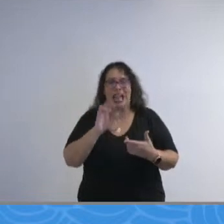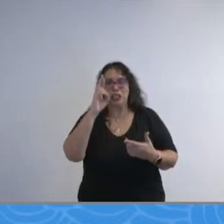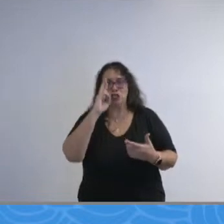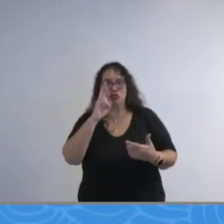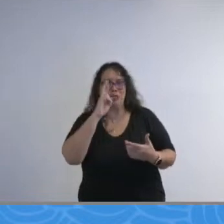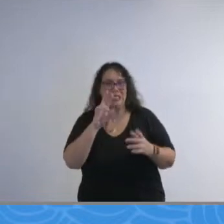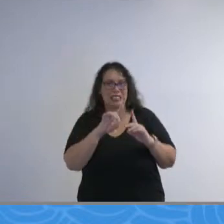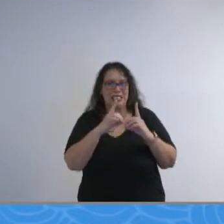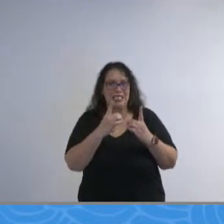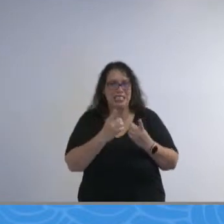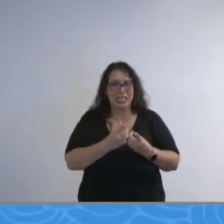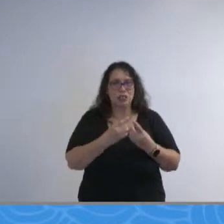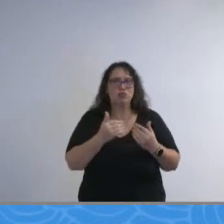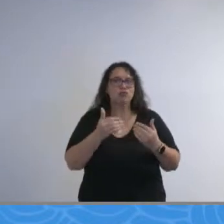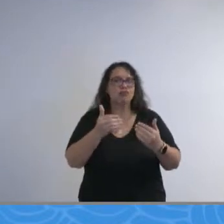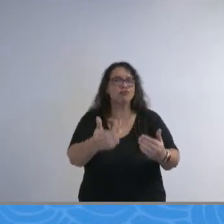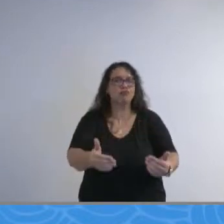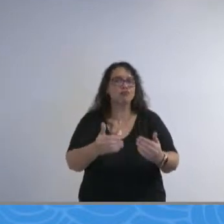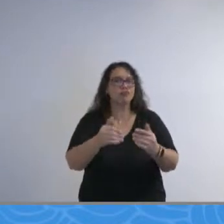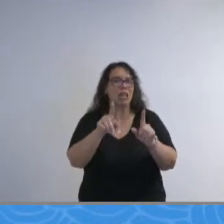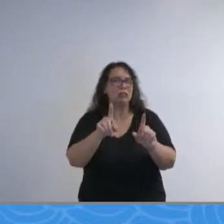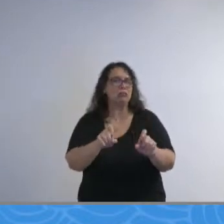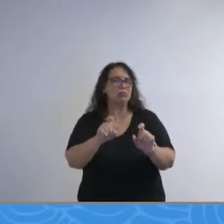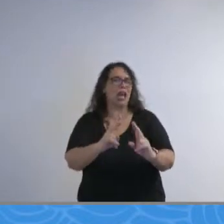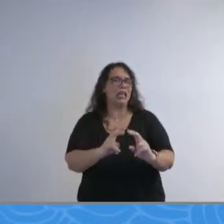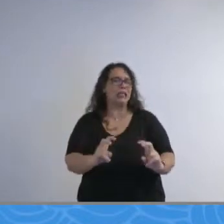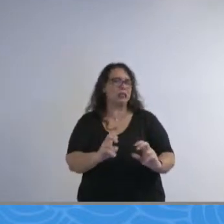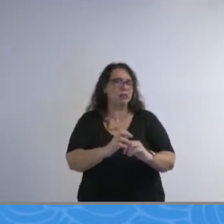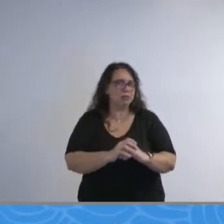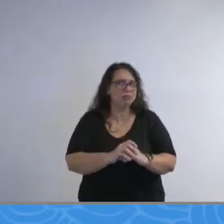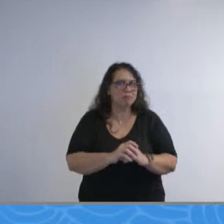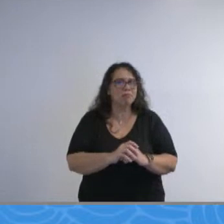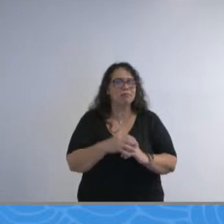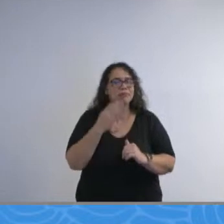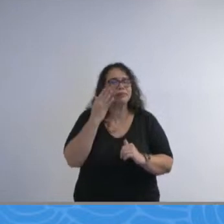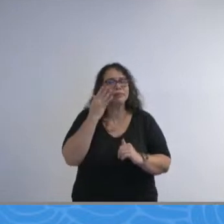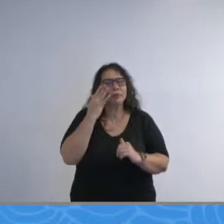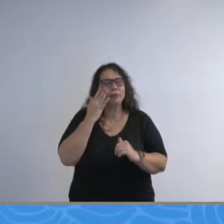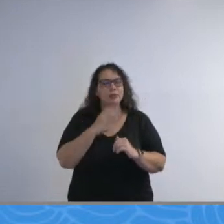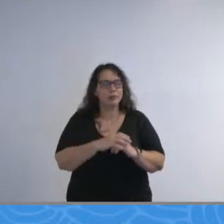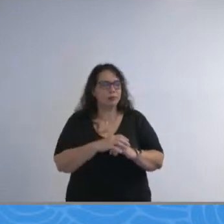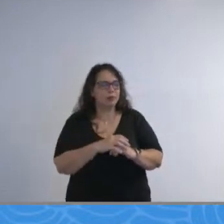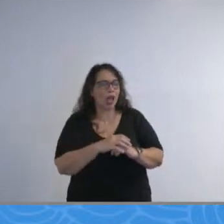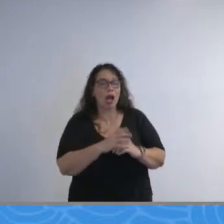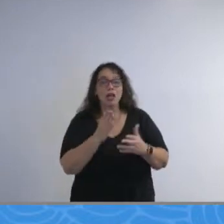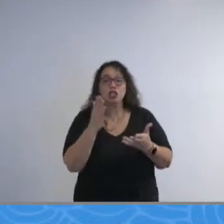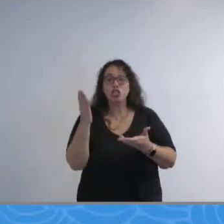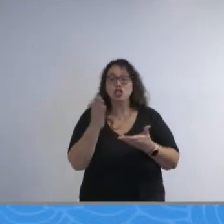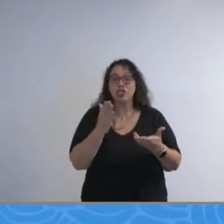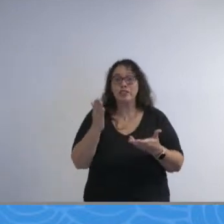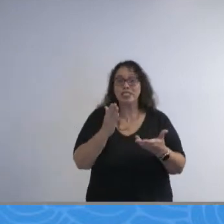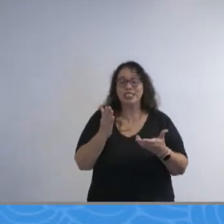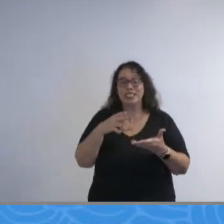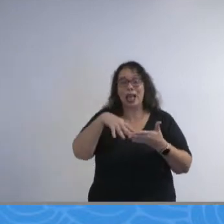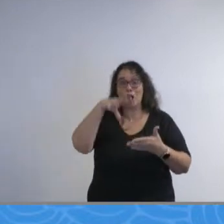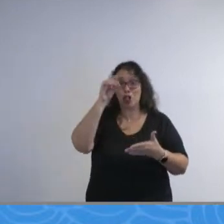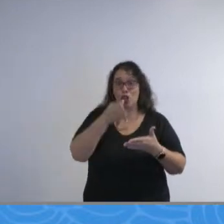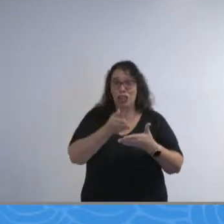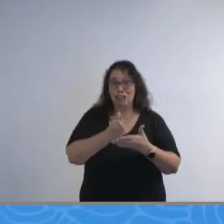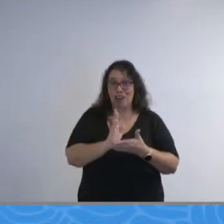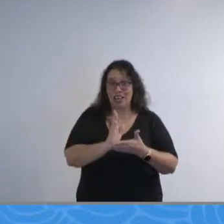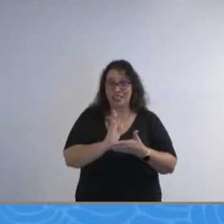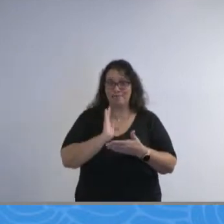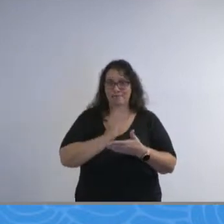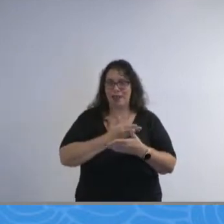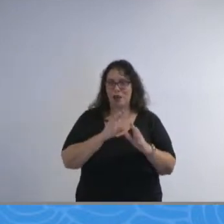for the district to go ahead and assess your child. So in terms of the services at Learning Rights,